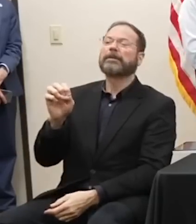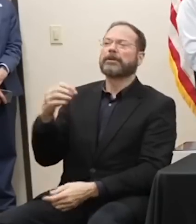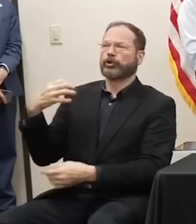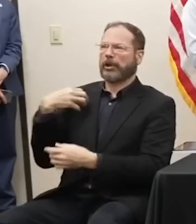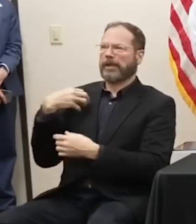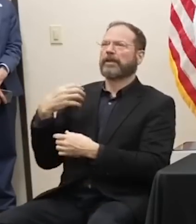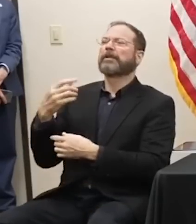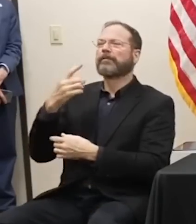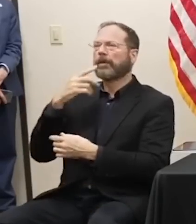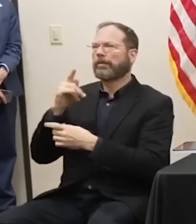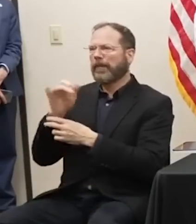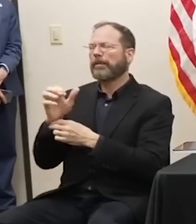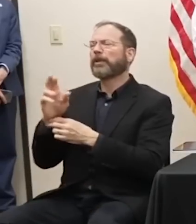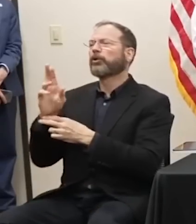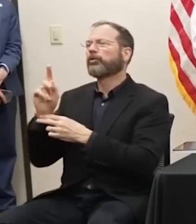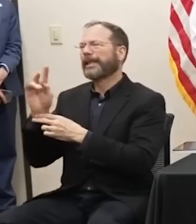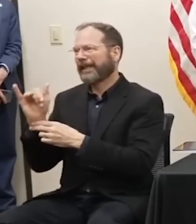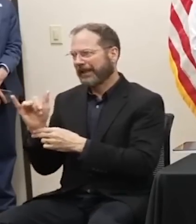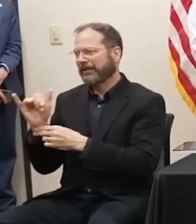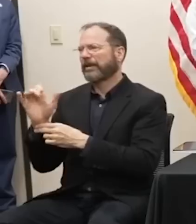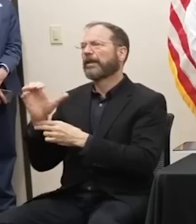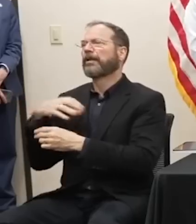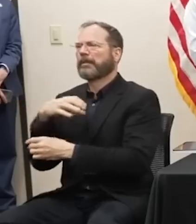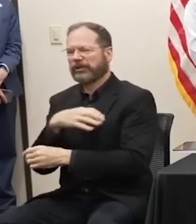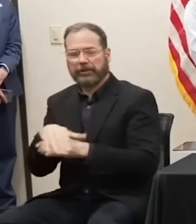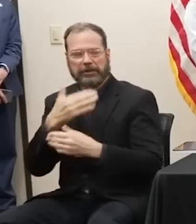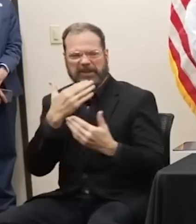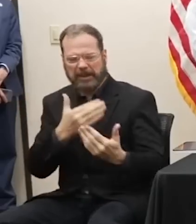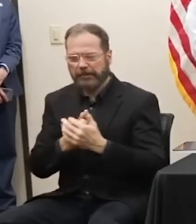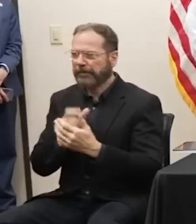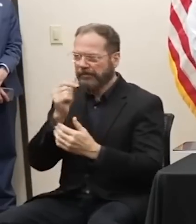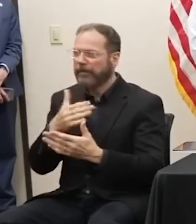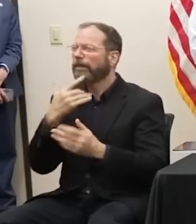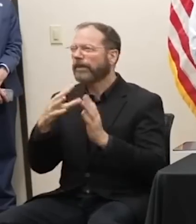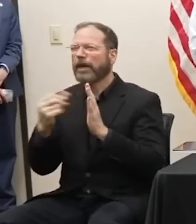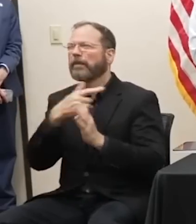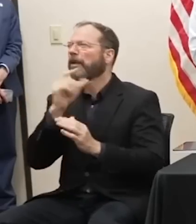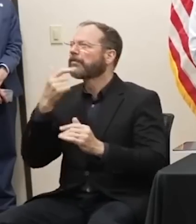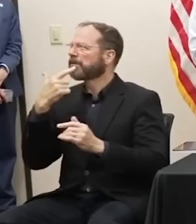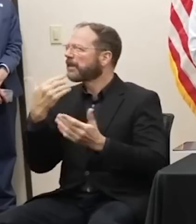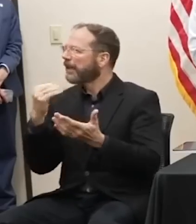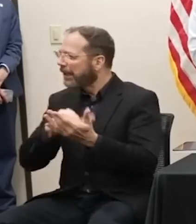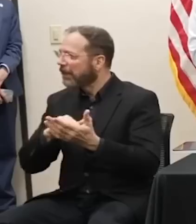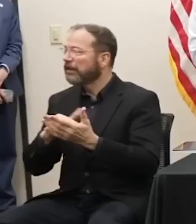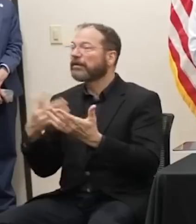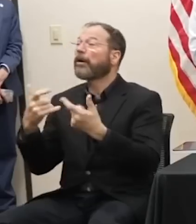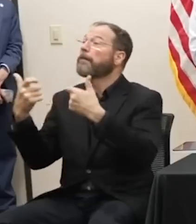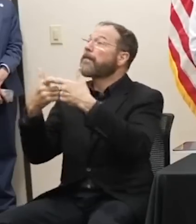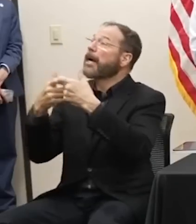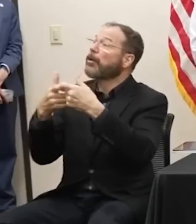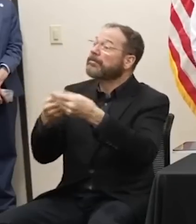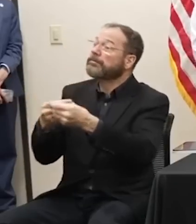chairman of the Public Utilities Commission. Thank you, Governor. I want to echo what the governor said about the status of our power grid. We